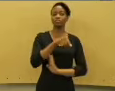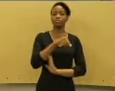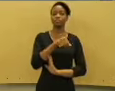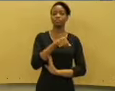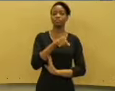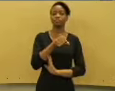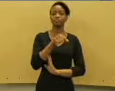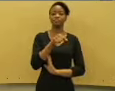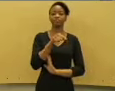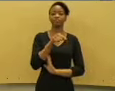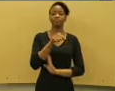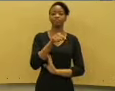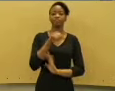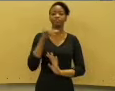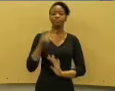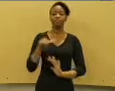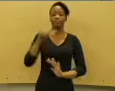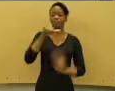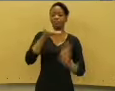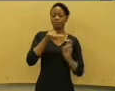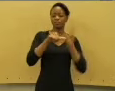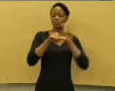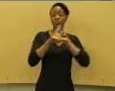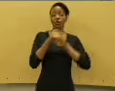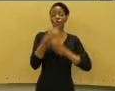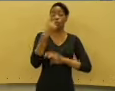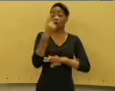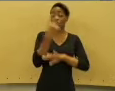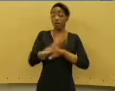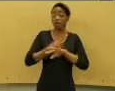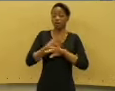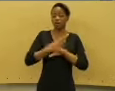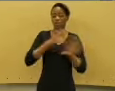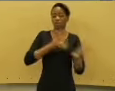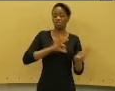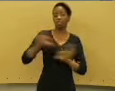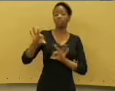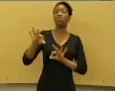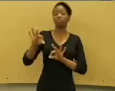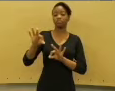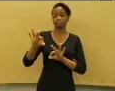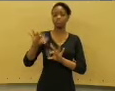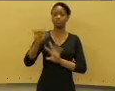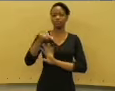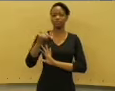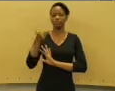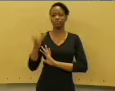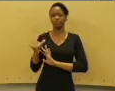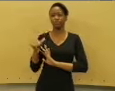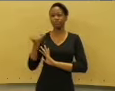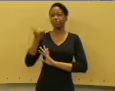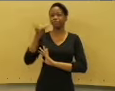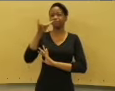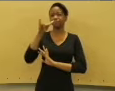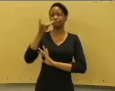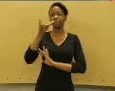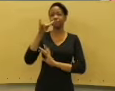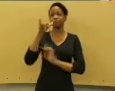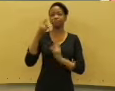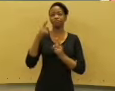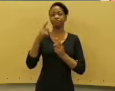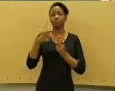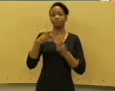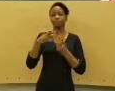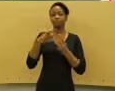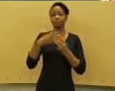in the plane for a bit. There was a one-hour delay. So as we're flying, I keep counting down, thinking, 20